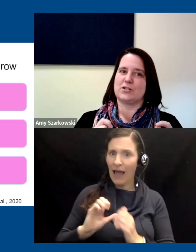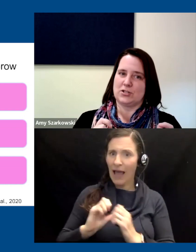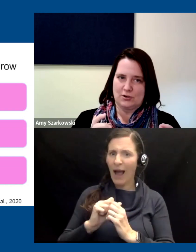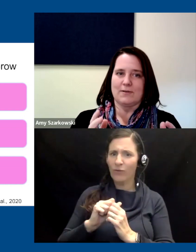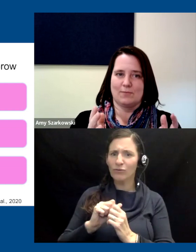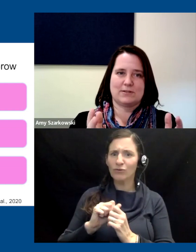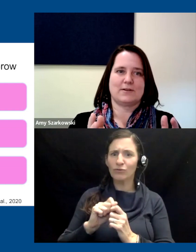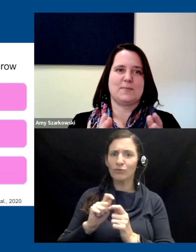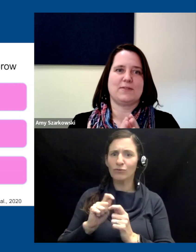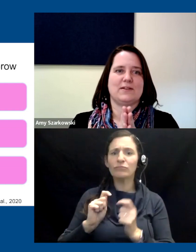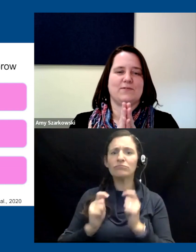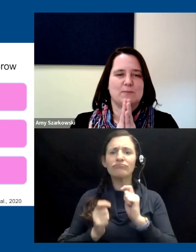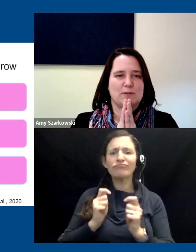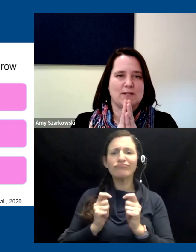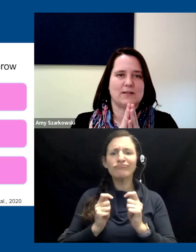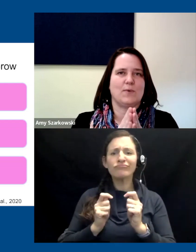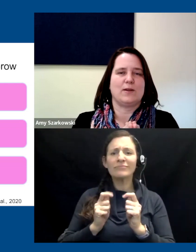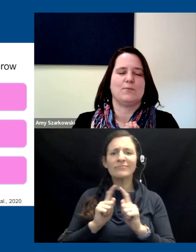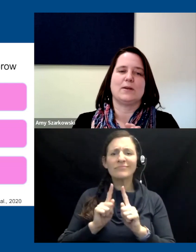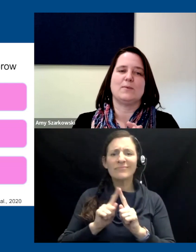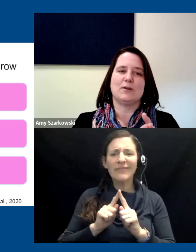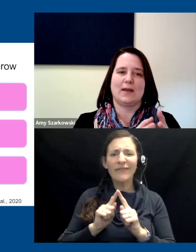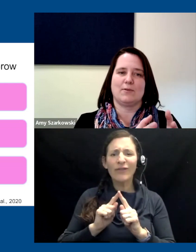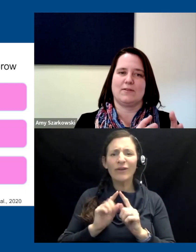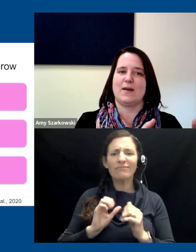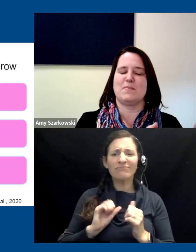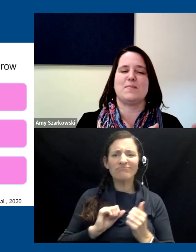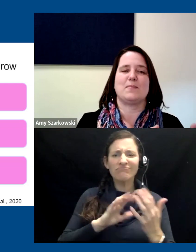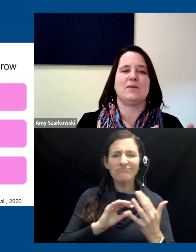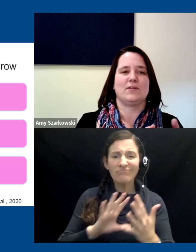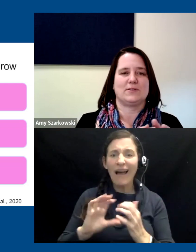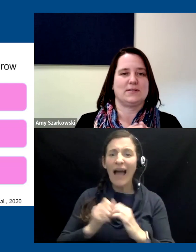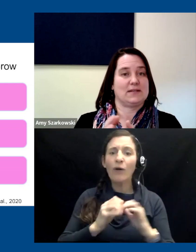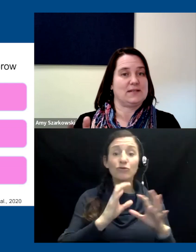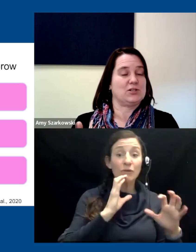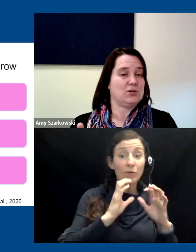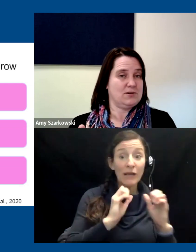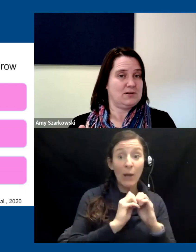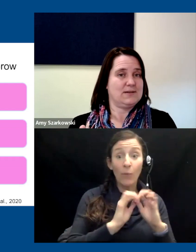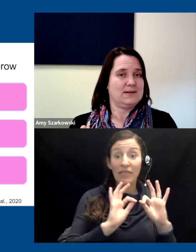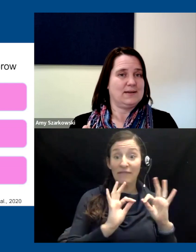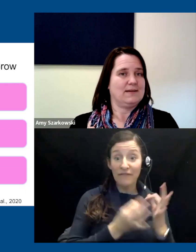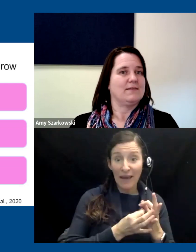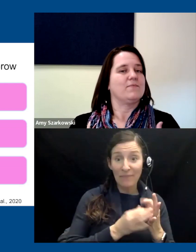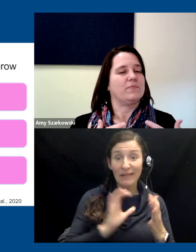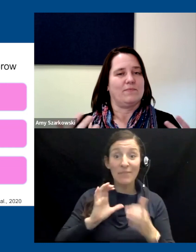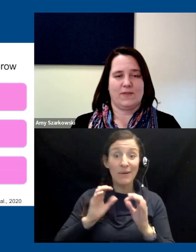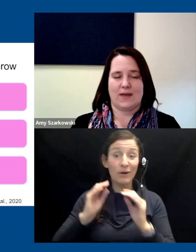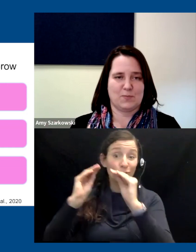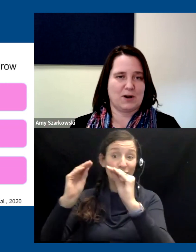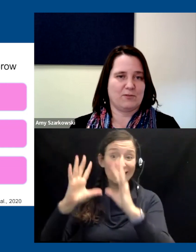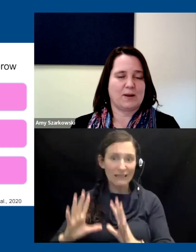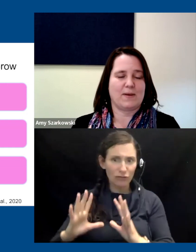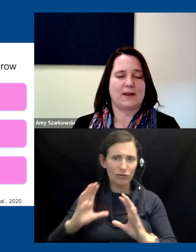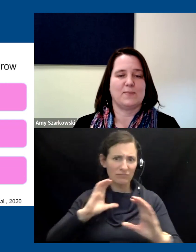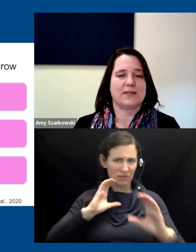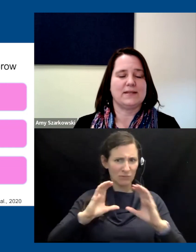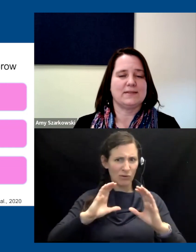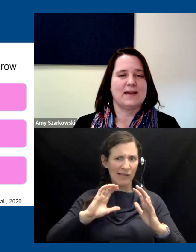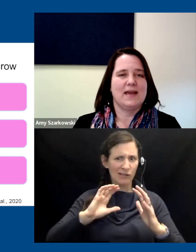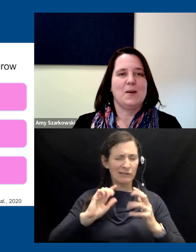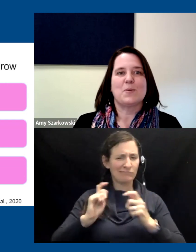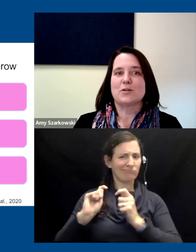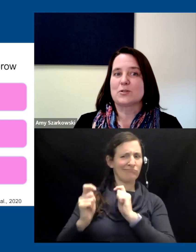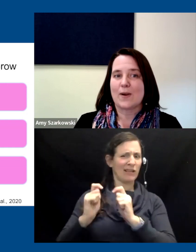your register. We talked about the difference between the way you would communicate with a family member versus a teacher. That's part of pragmatic